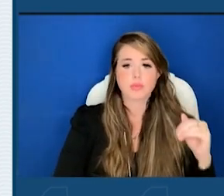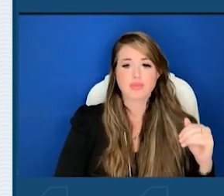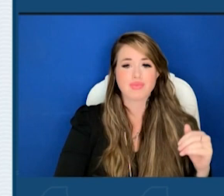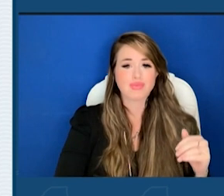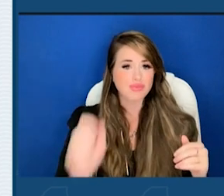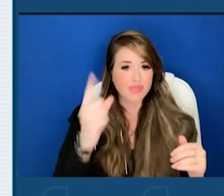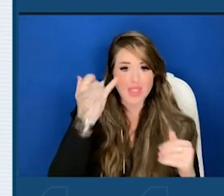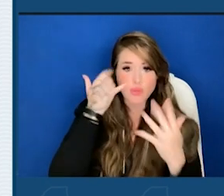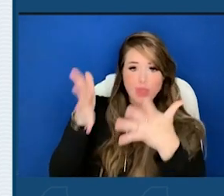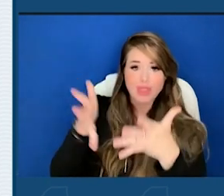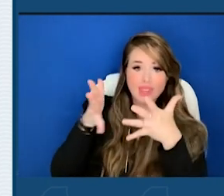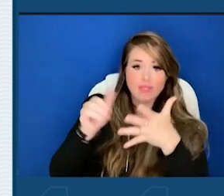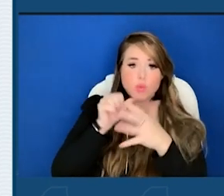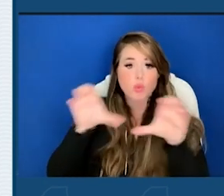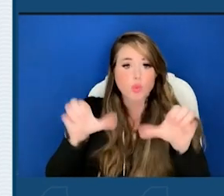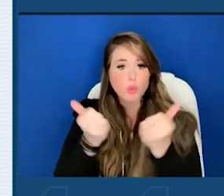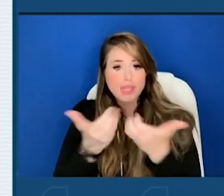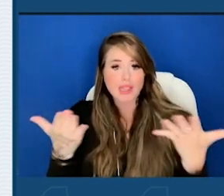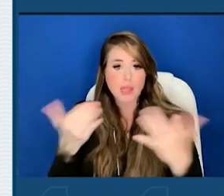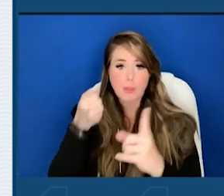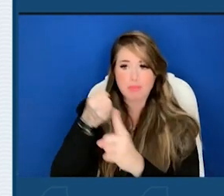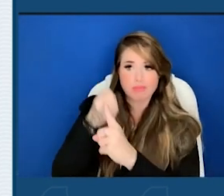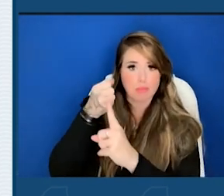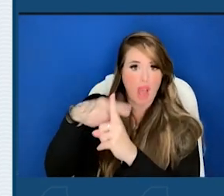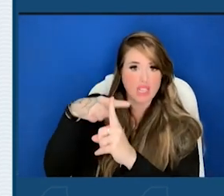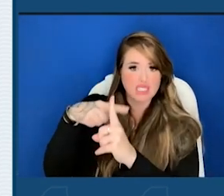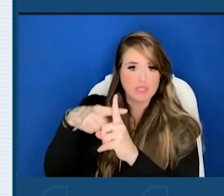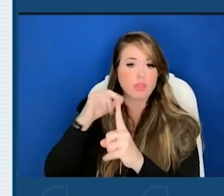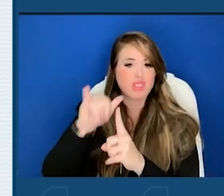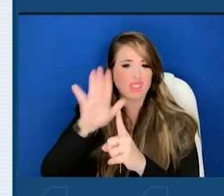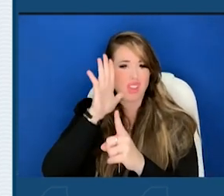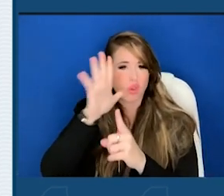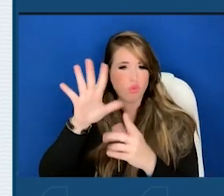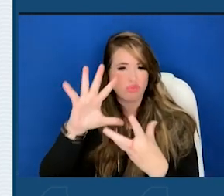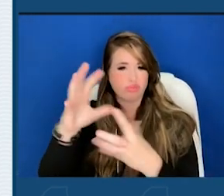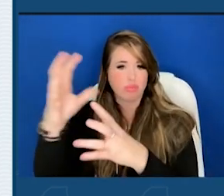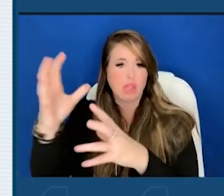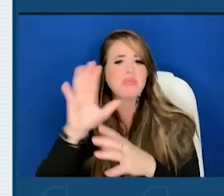with them. That's what we're talking about. Move them toward multifamily